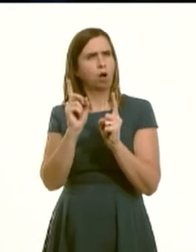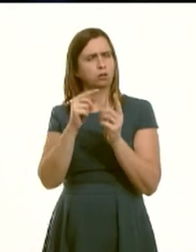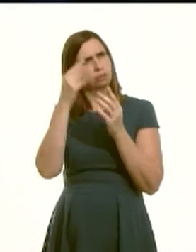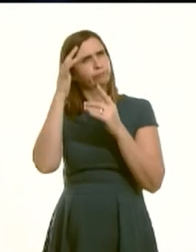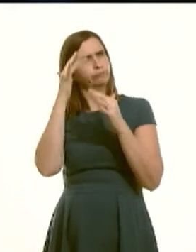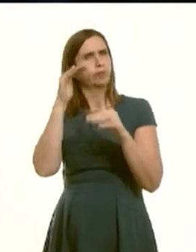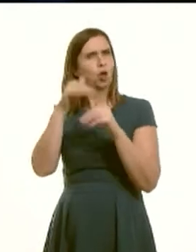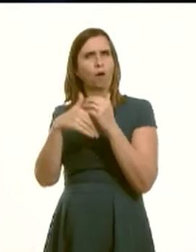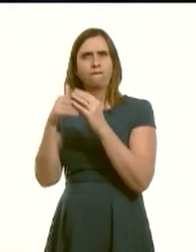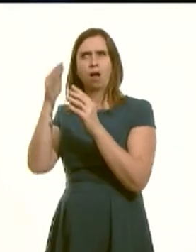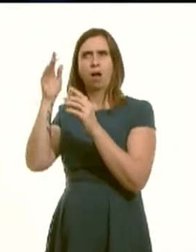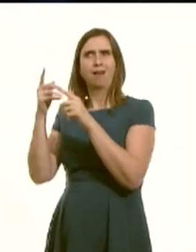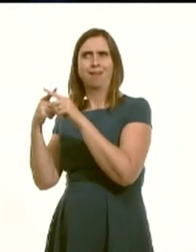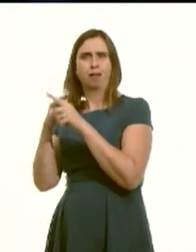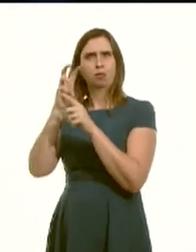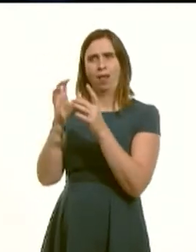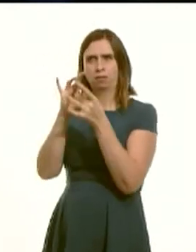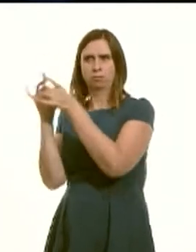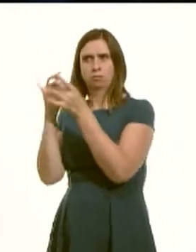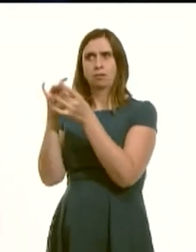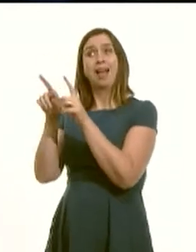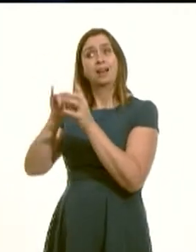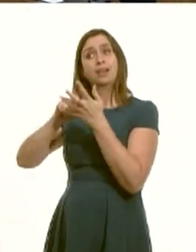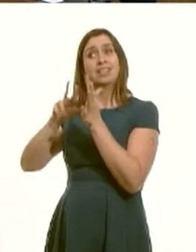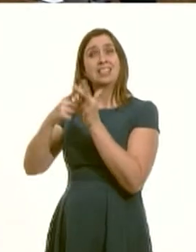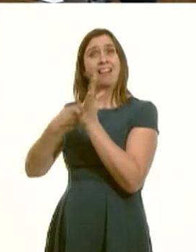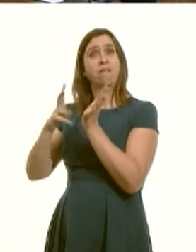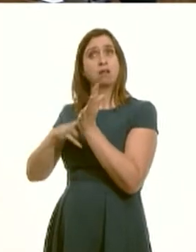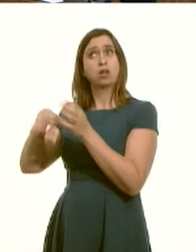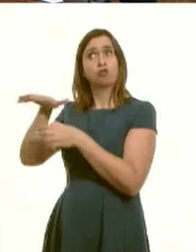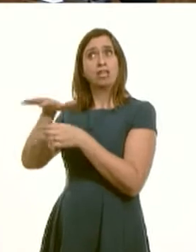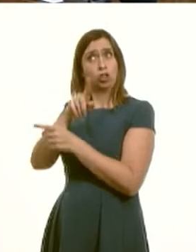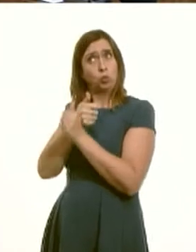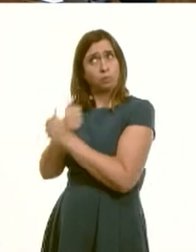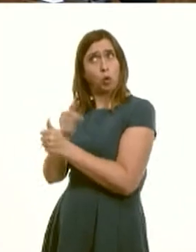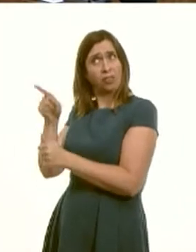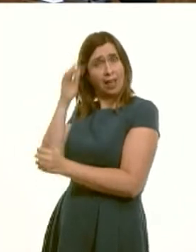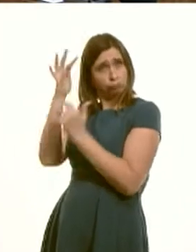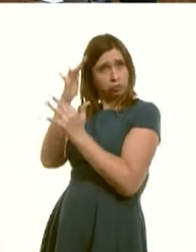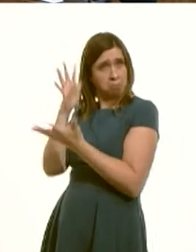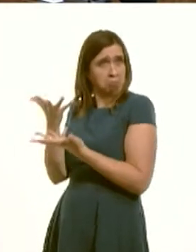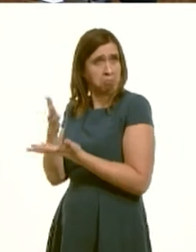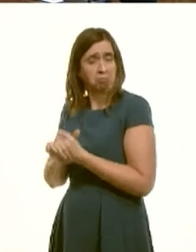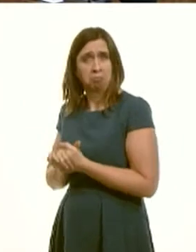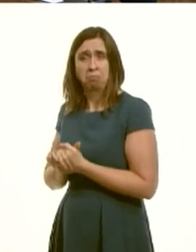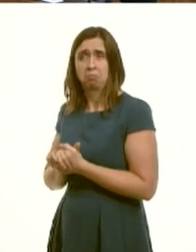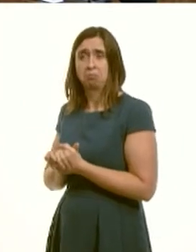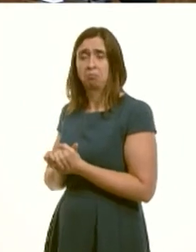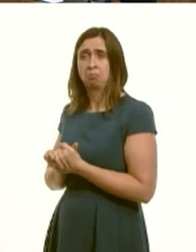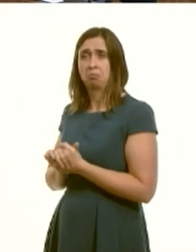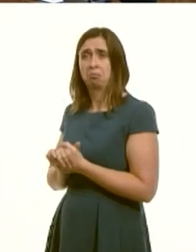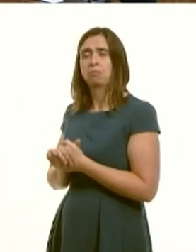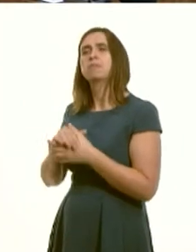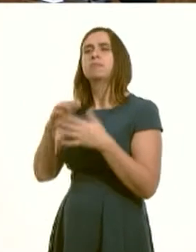and specifically whether you support the seven region in principle? Well, we've done it, of course, in the North East and the linkages